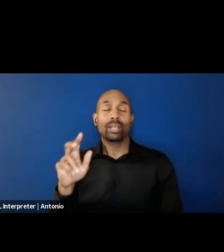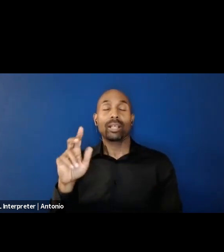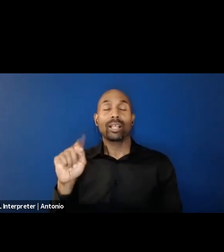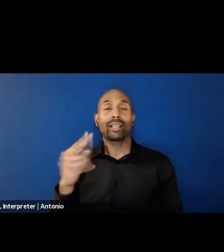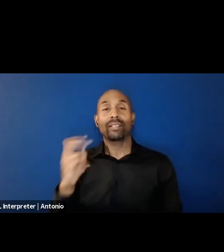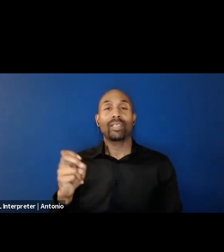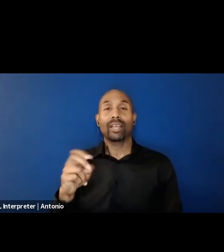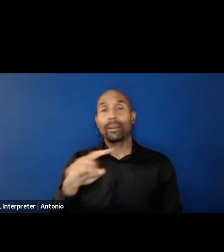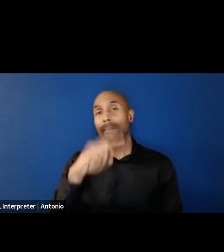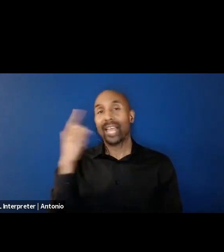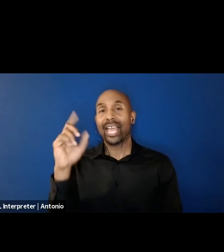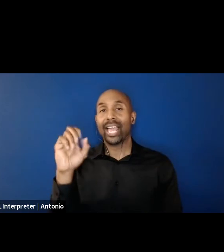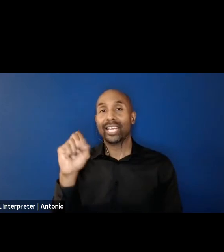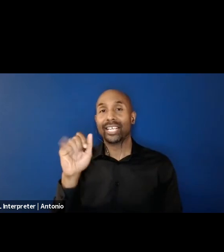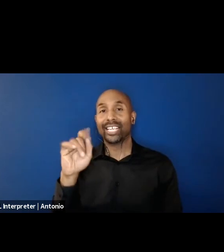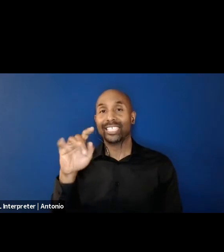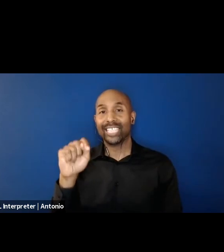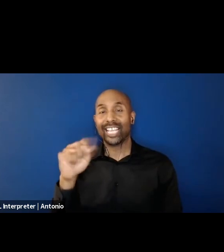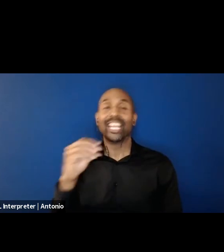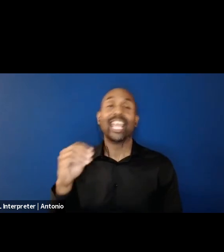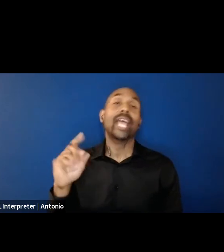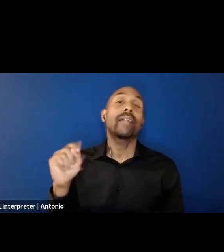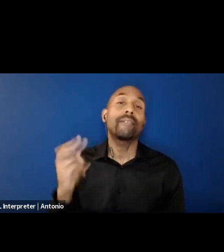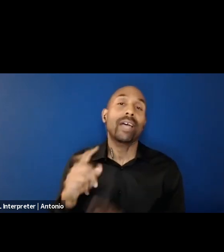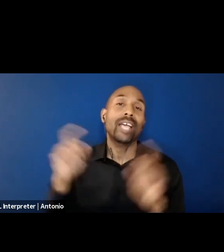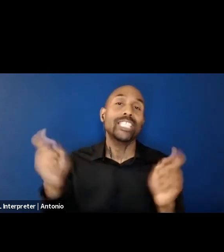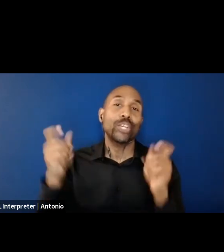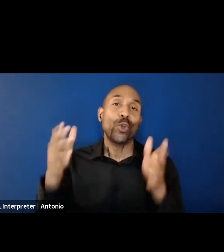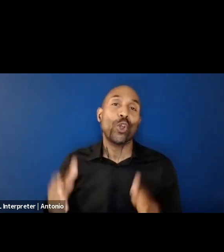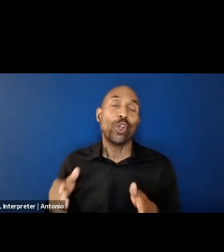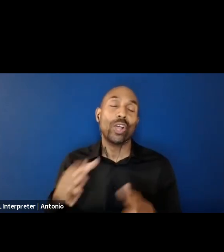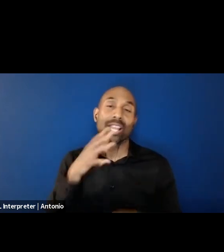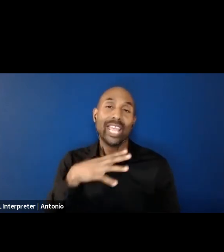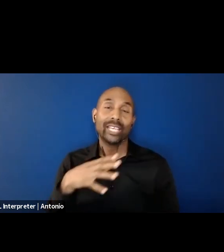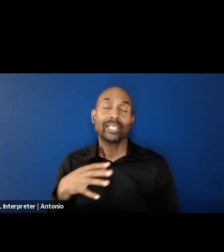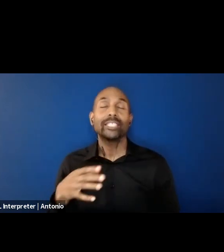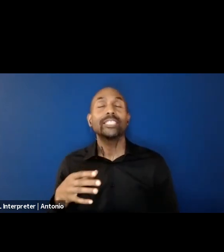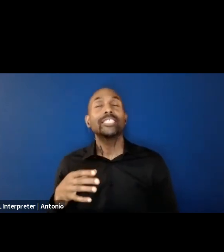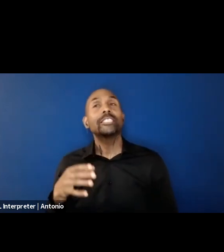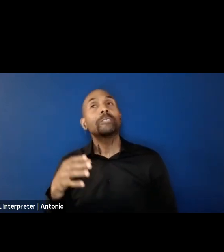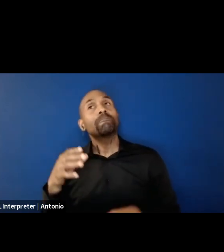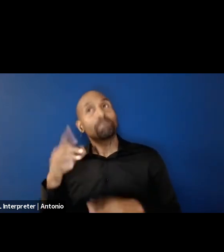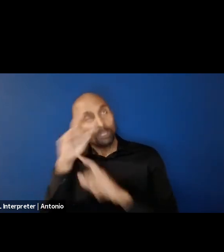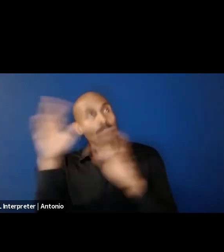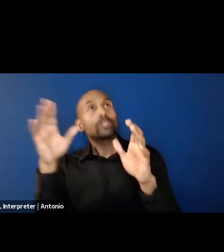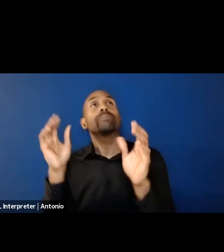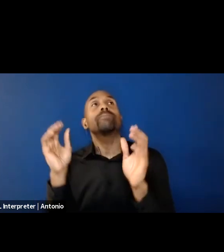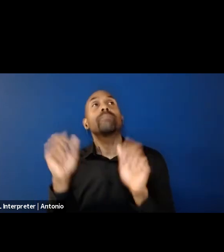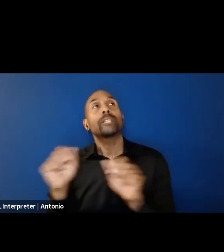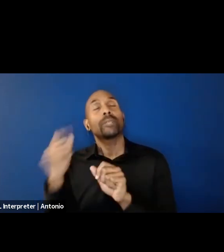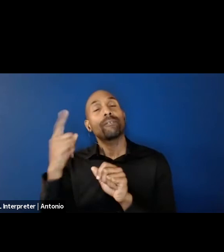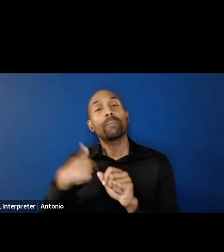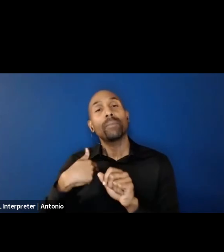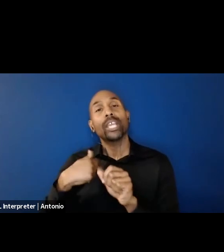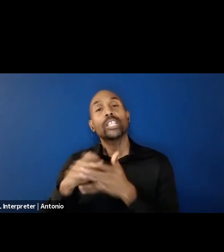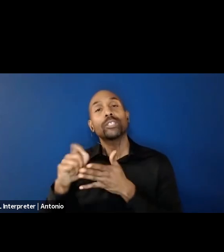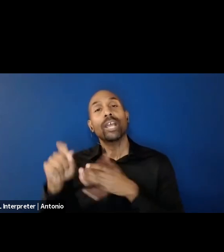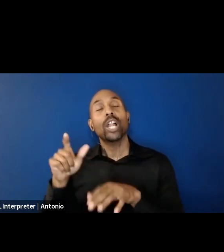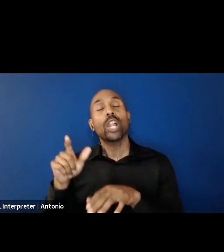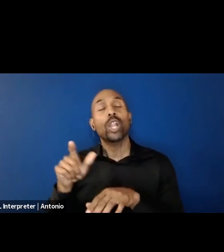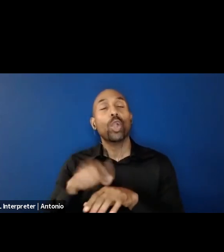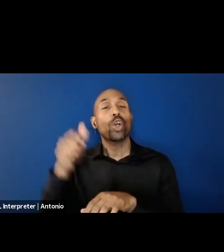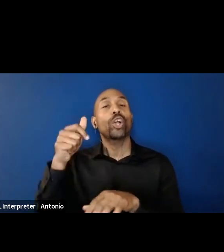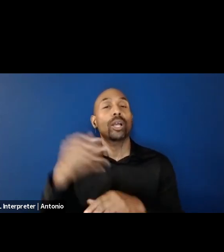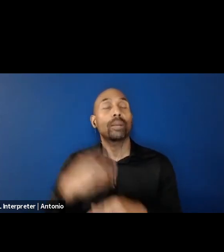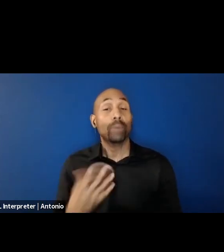longer poems. And so the piece I'm reading from is a piece on seriality, the